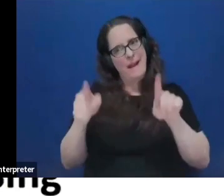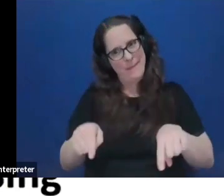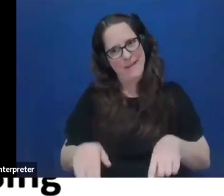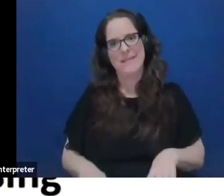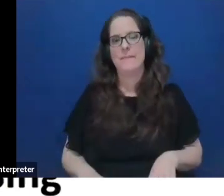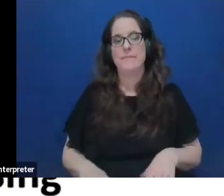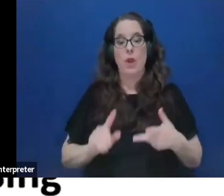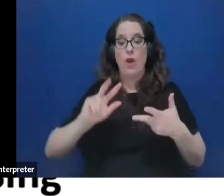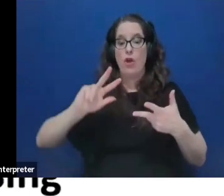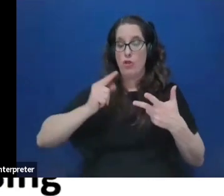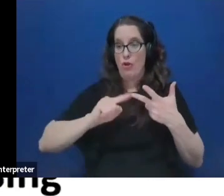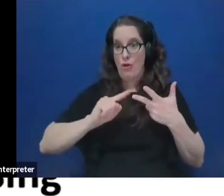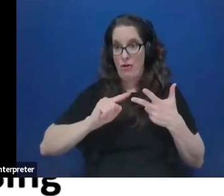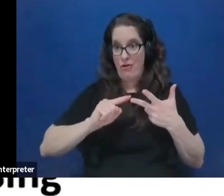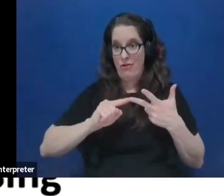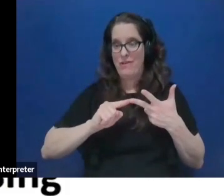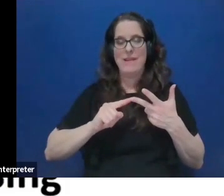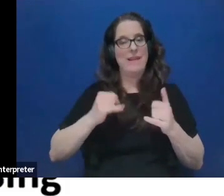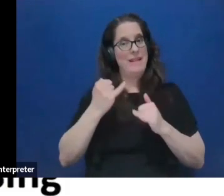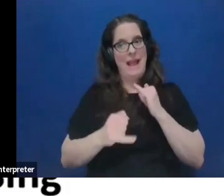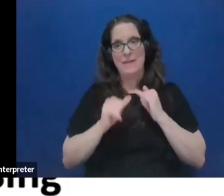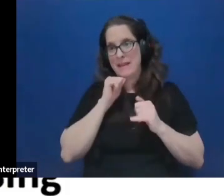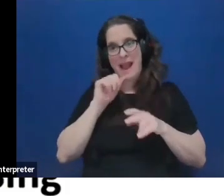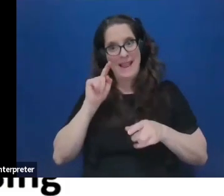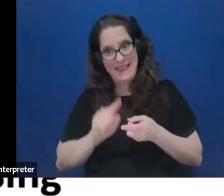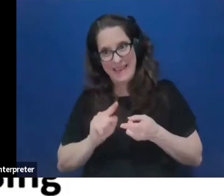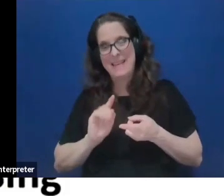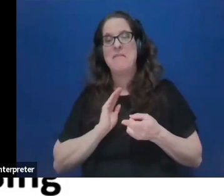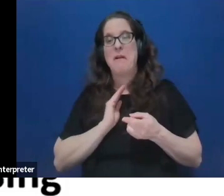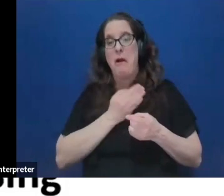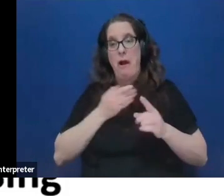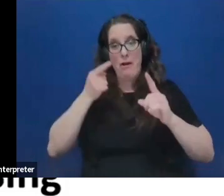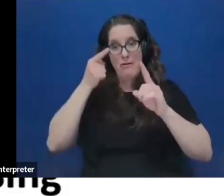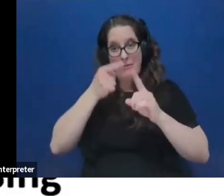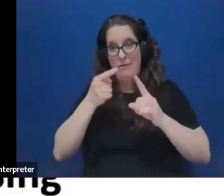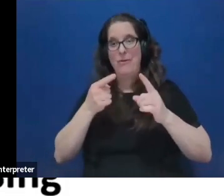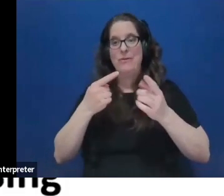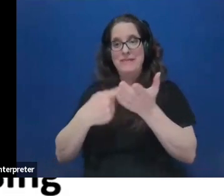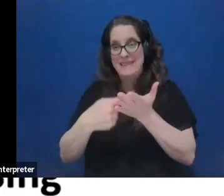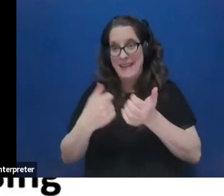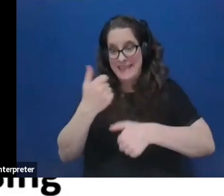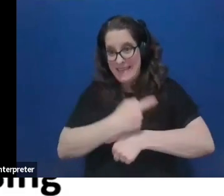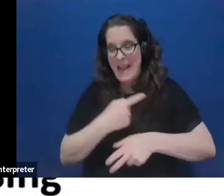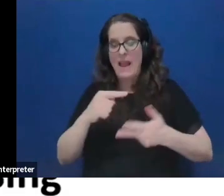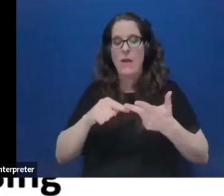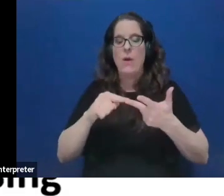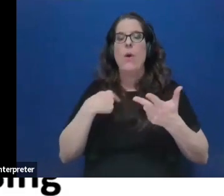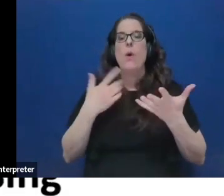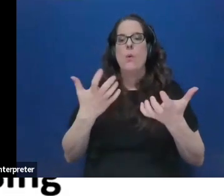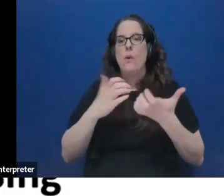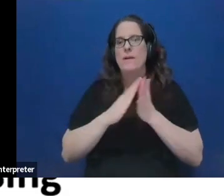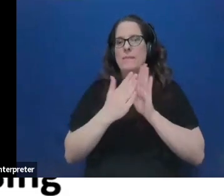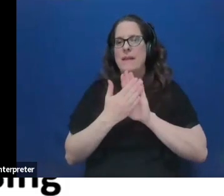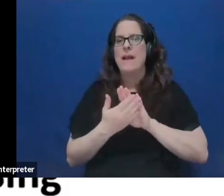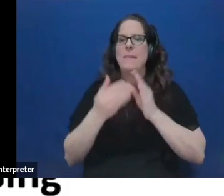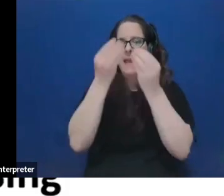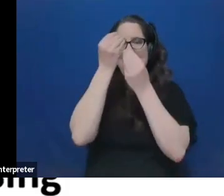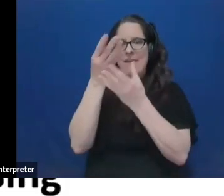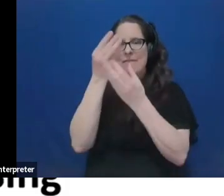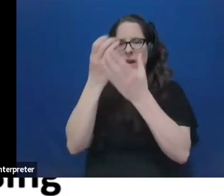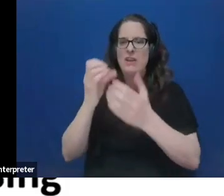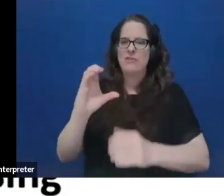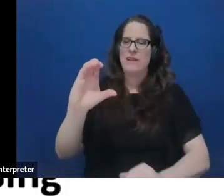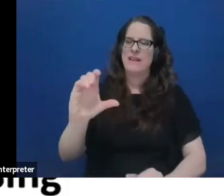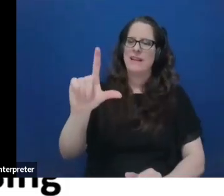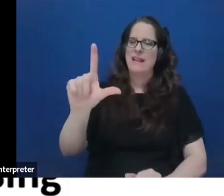and this is what we're going to concentrate today, we want to be a information clearinghouse for the DDA, which is something we